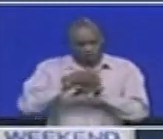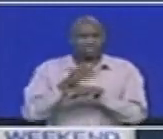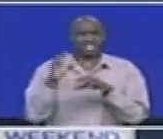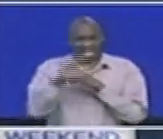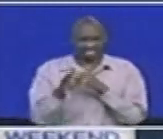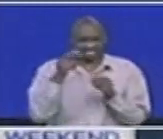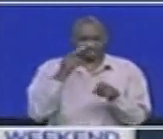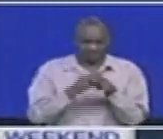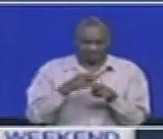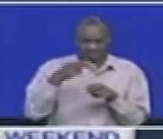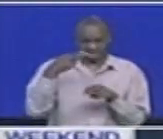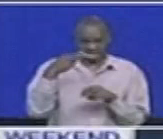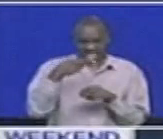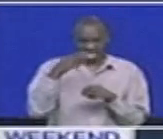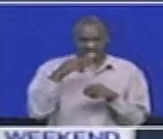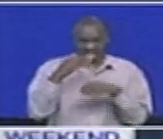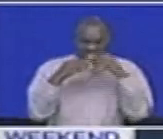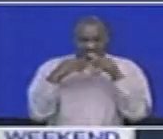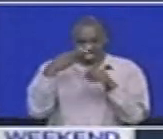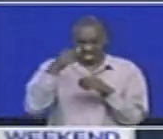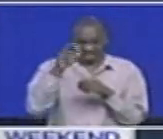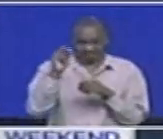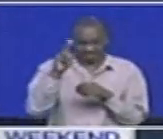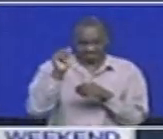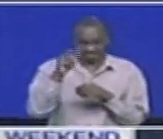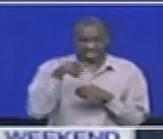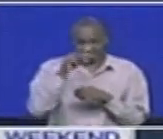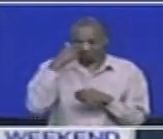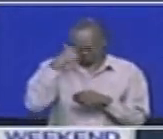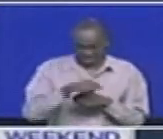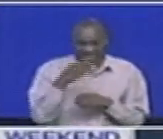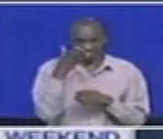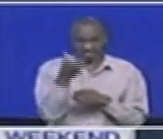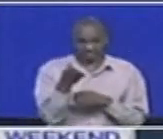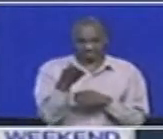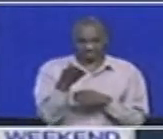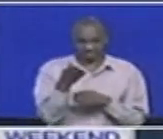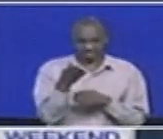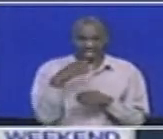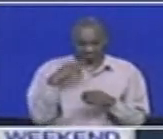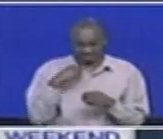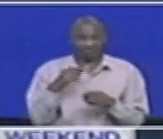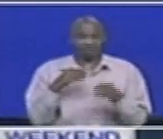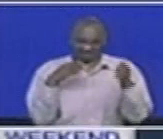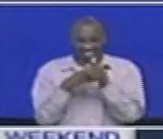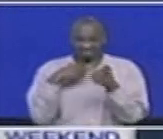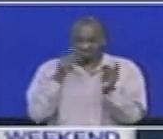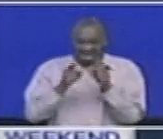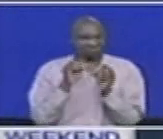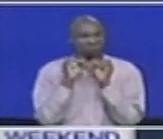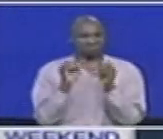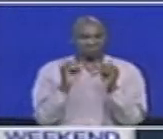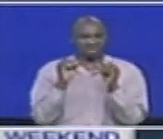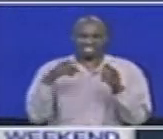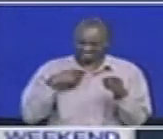name is Heaven Vallejos, and she hasn't let blindness prevent her from running, competing, and enjoying